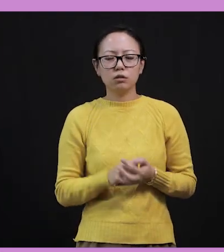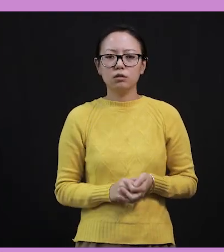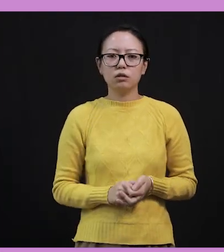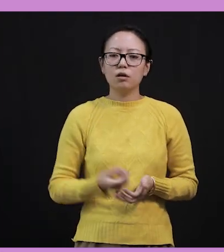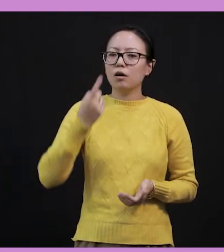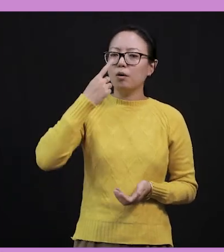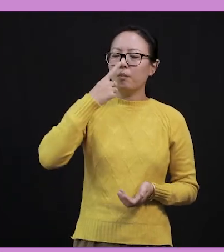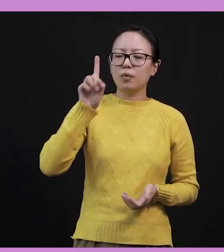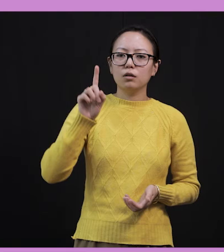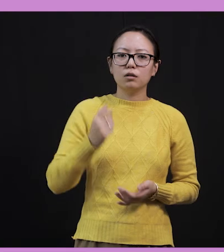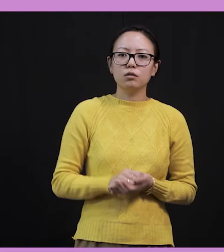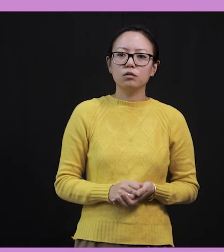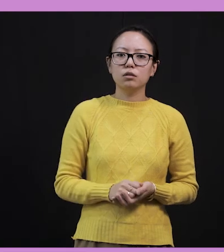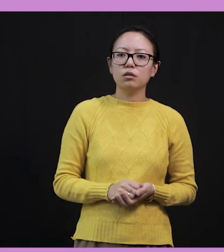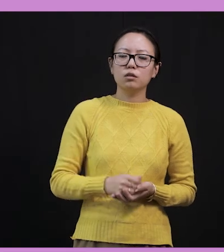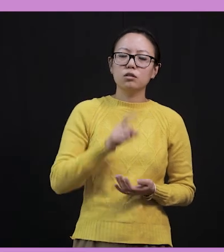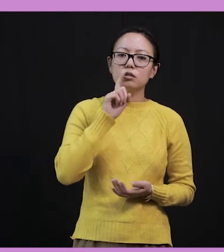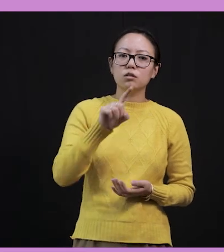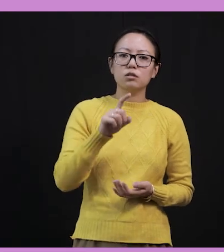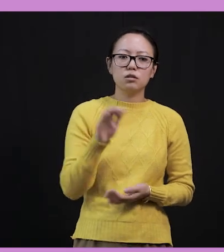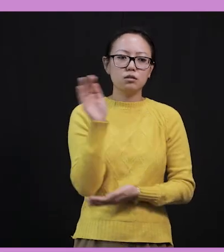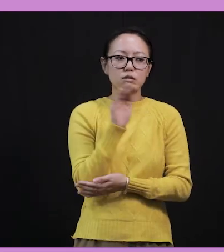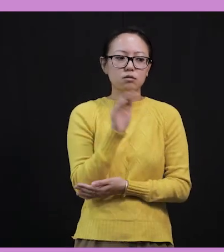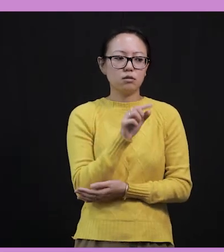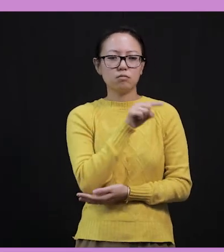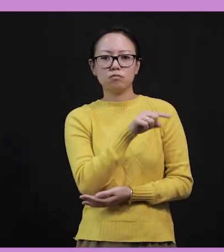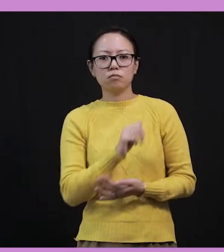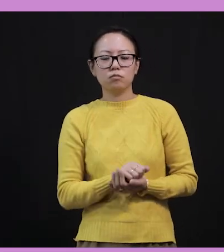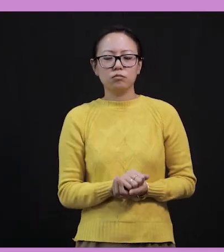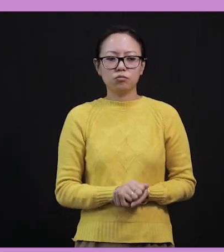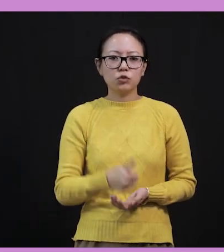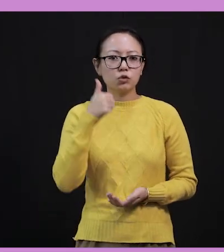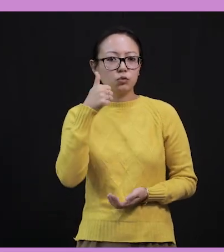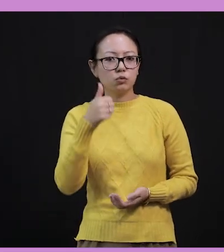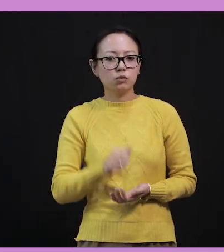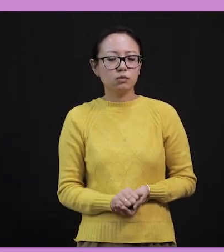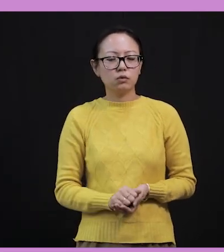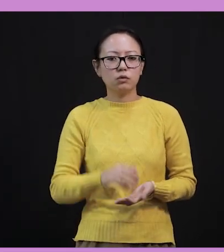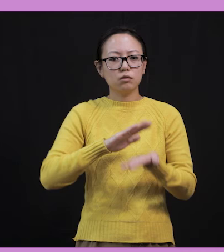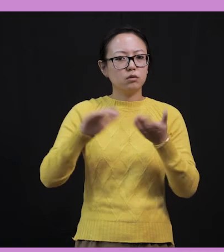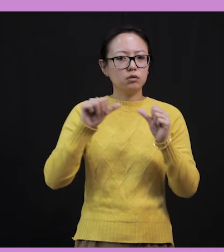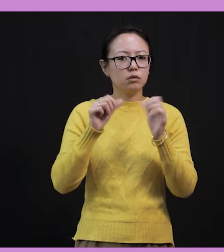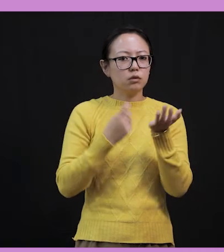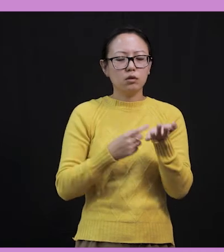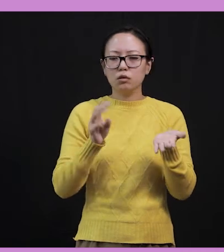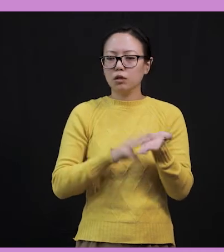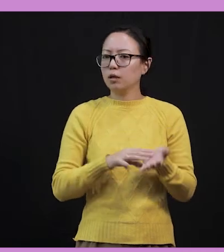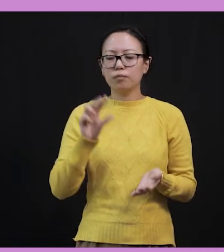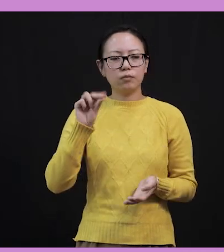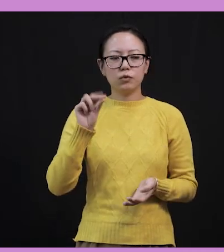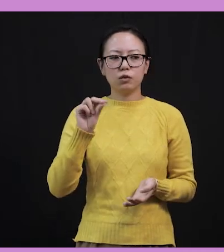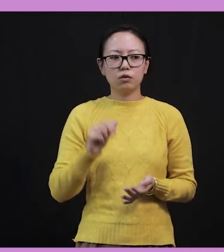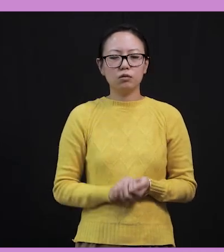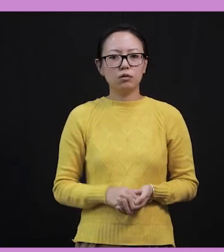says that he's not going to harm you. Then, the next, what